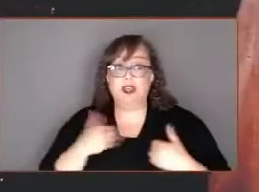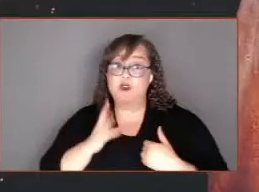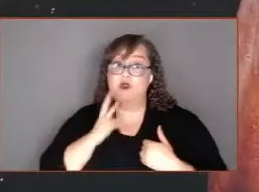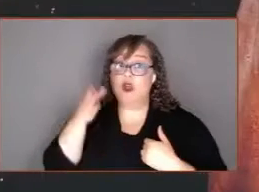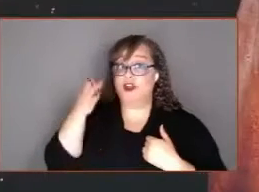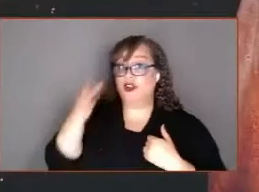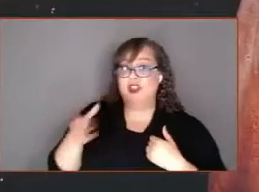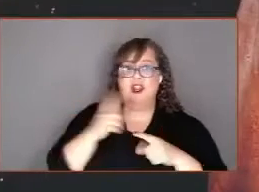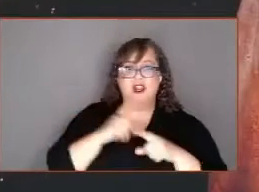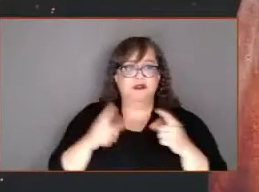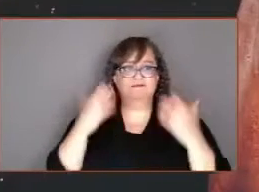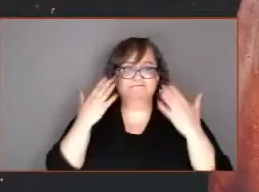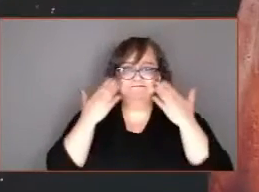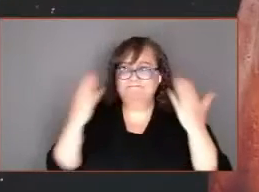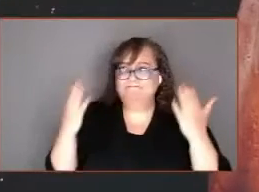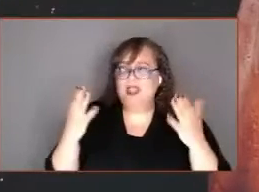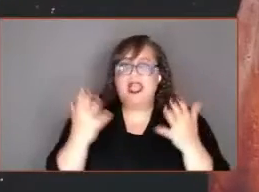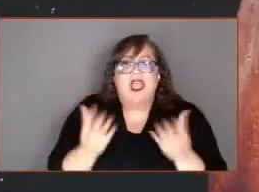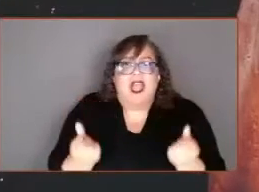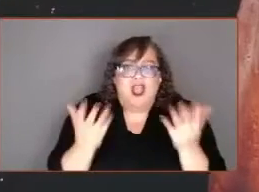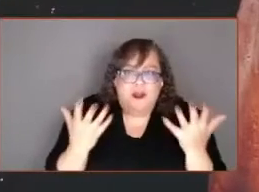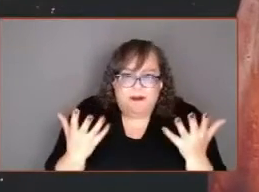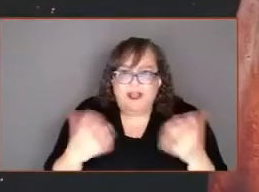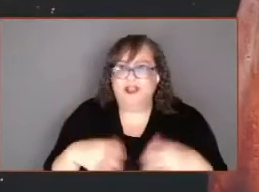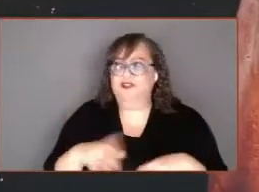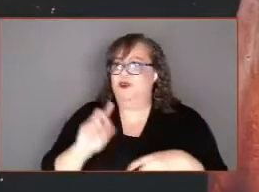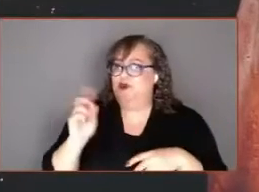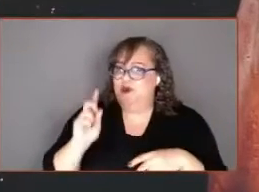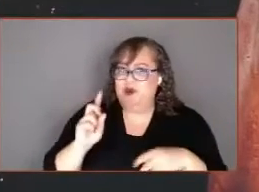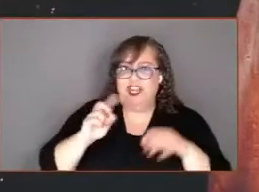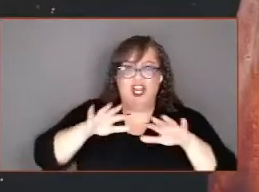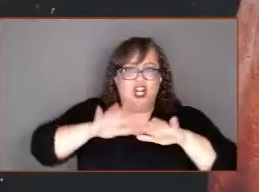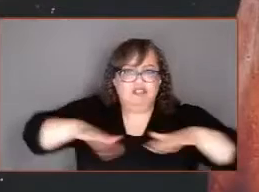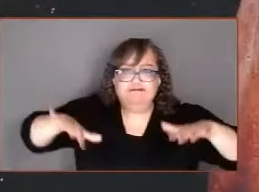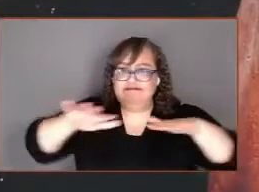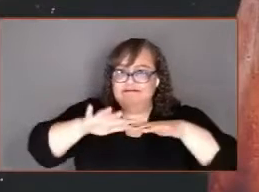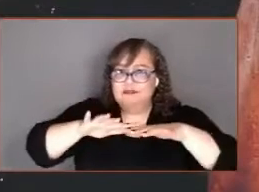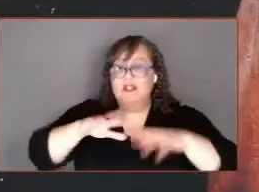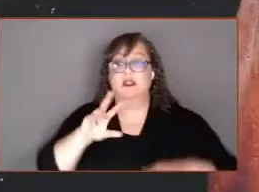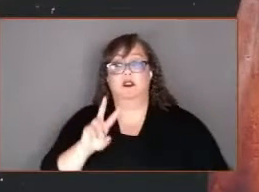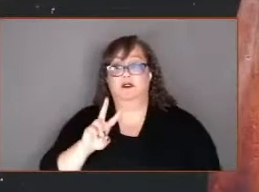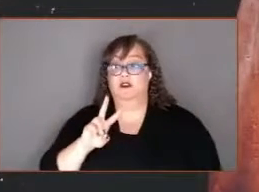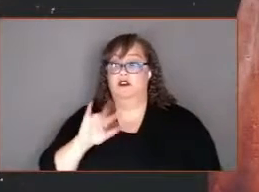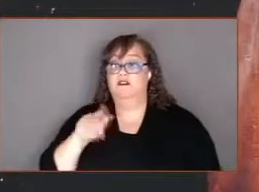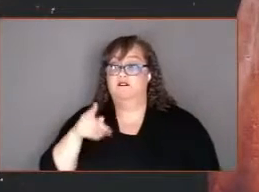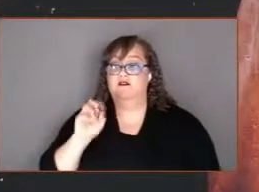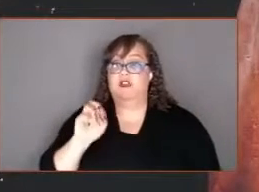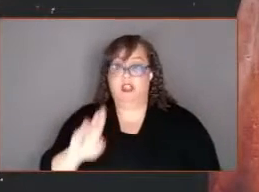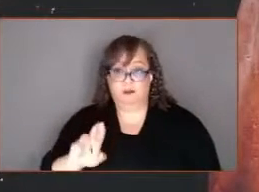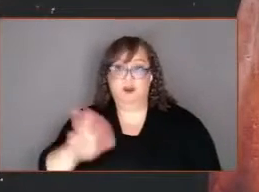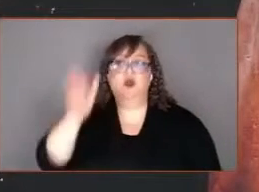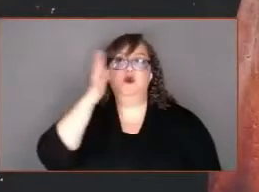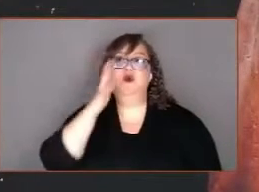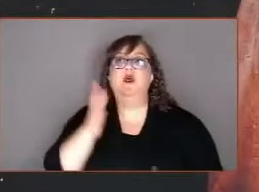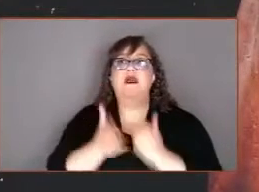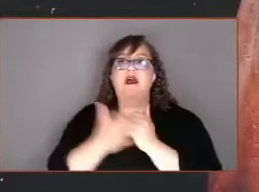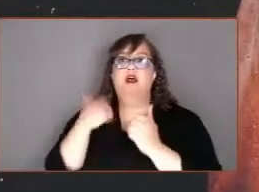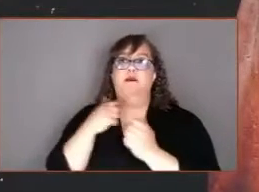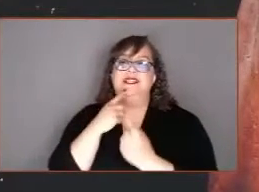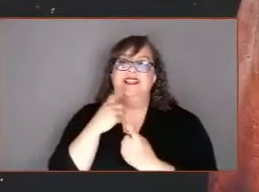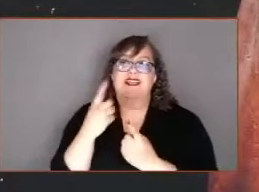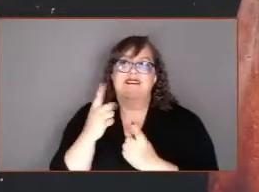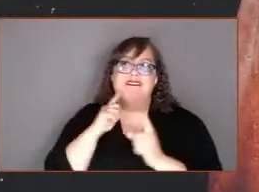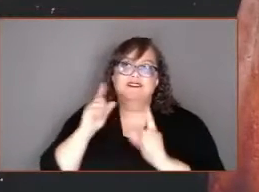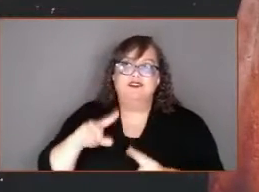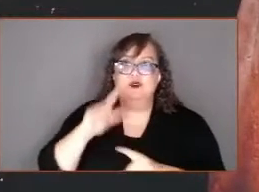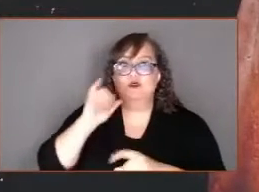and distribution is there. So Viper is going to answer those very questions and give us a better idea of kind of a resource mapping.